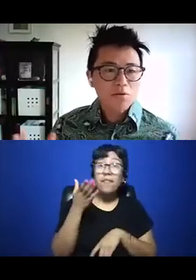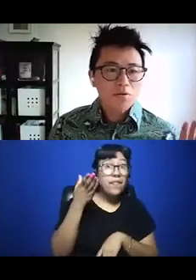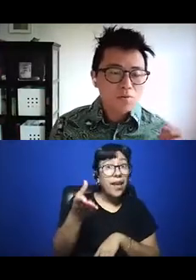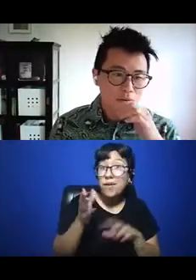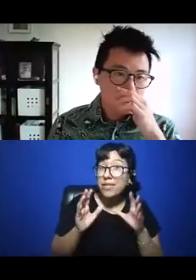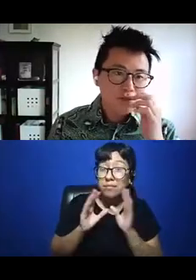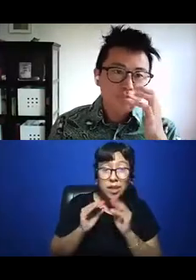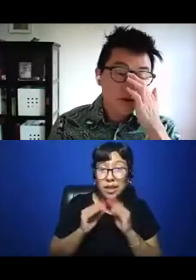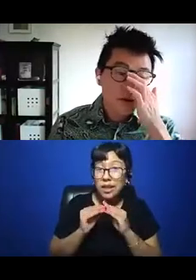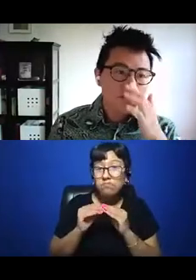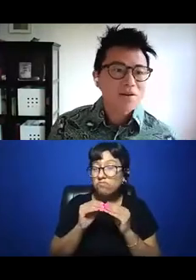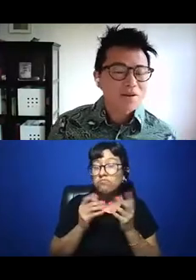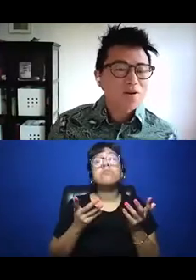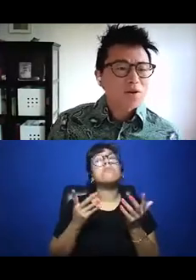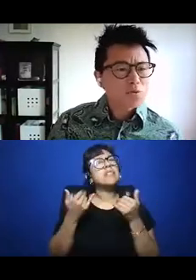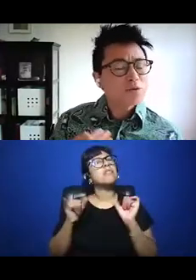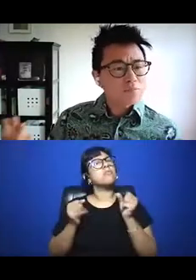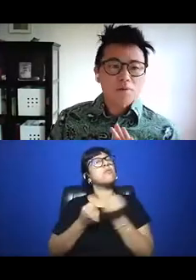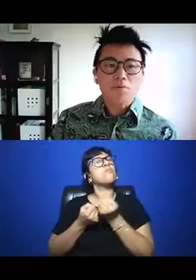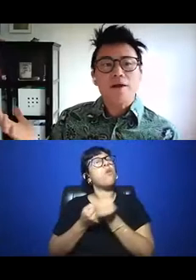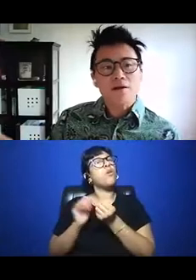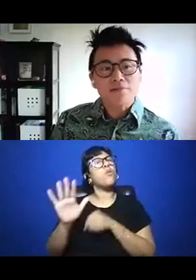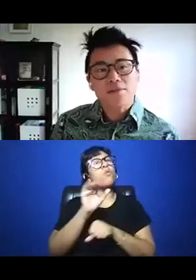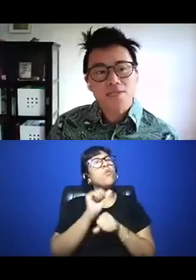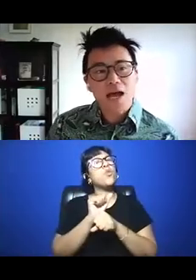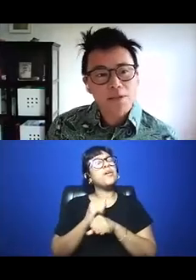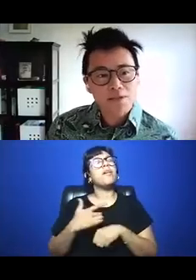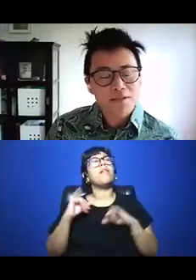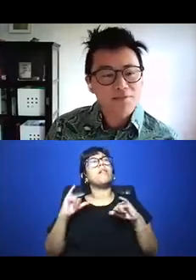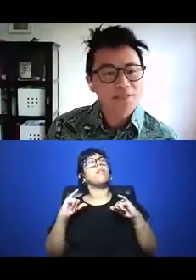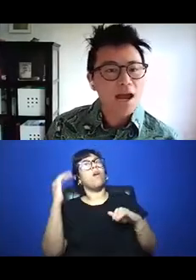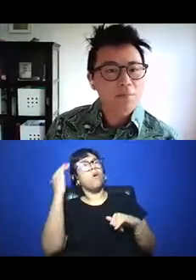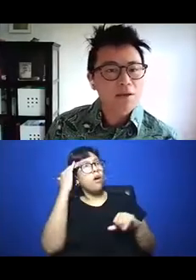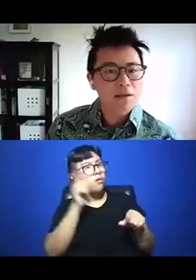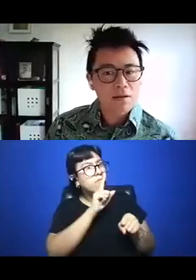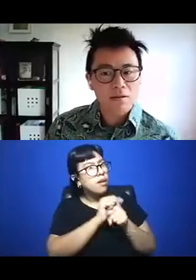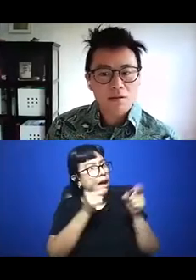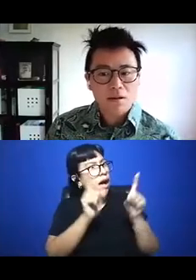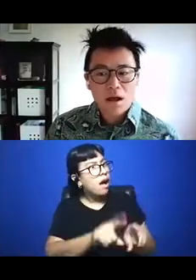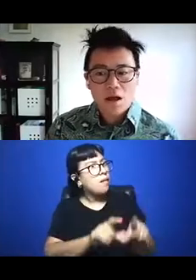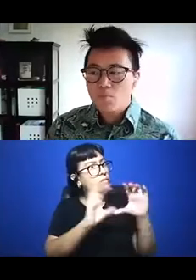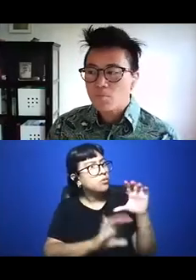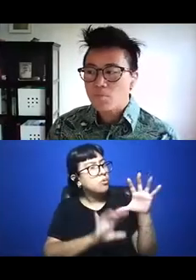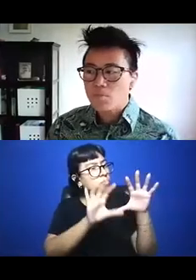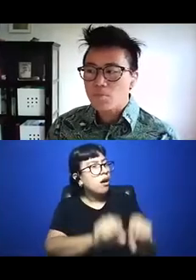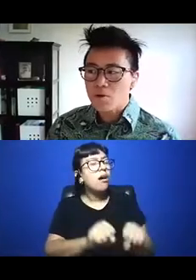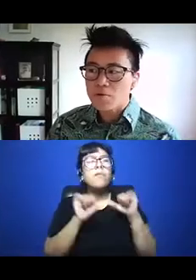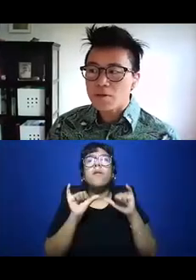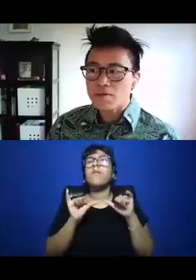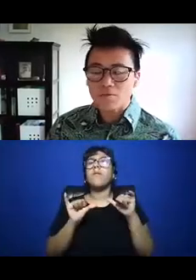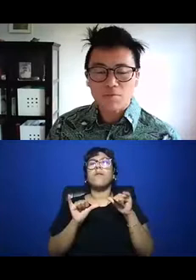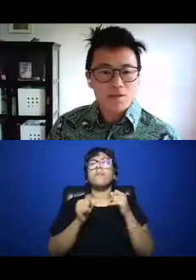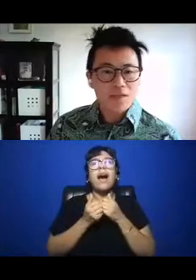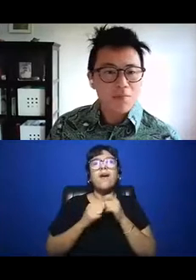but who do support our work, who would be aware that this happened, if this did happen, and what